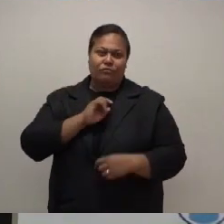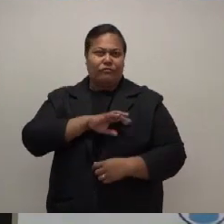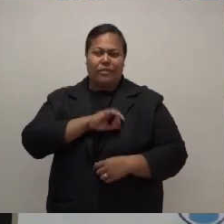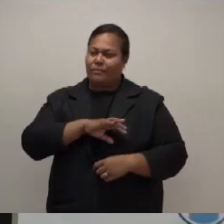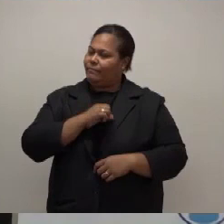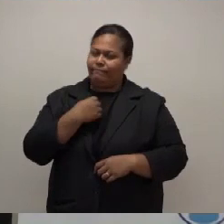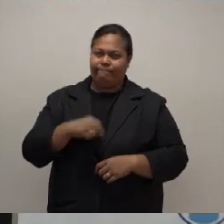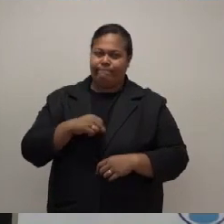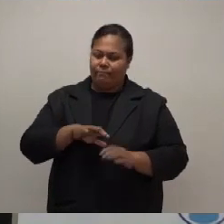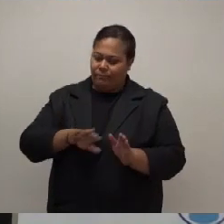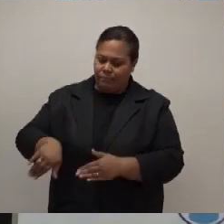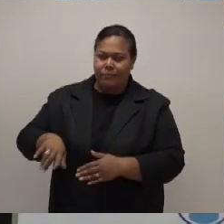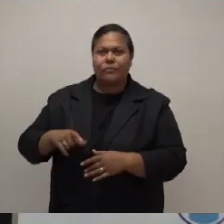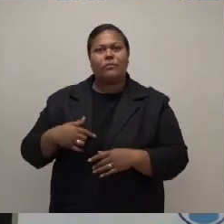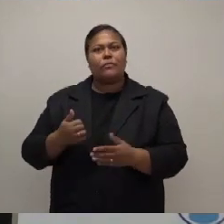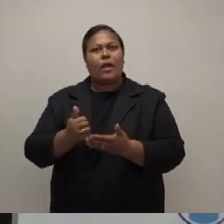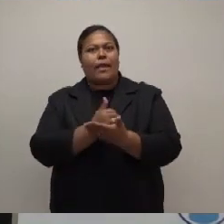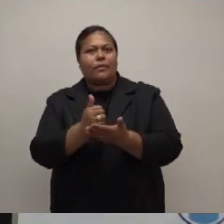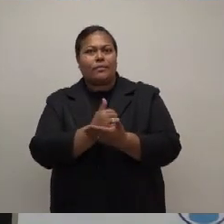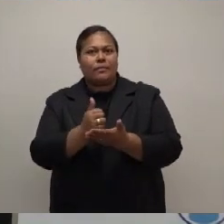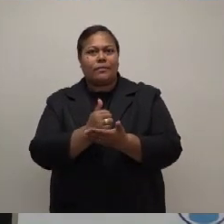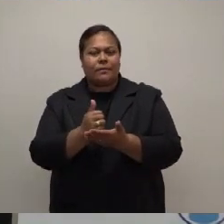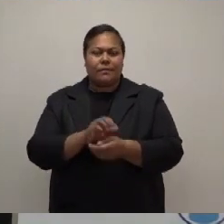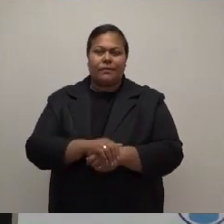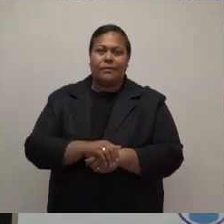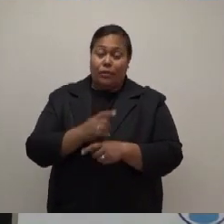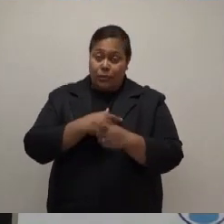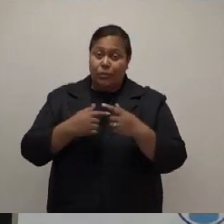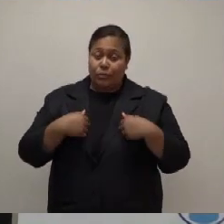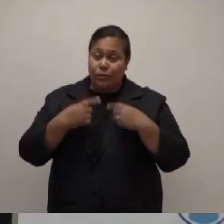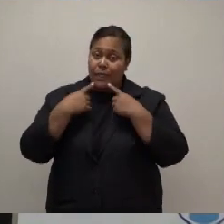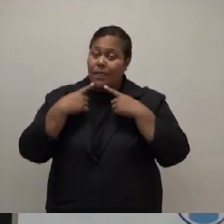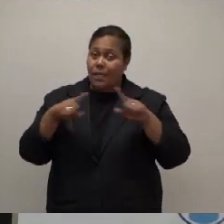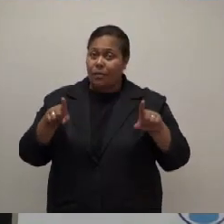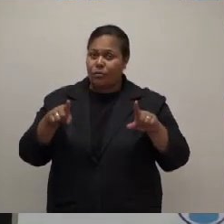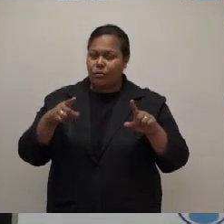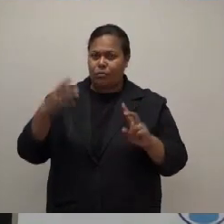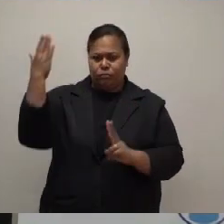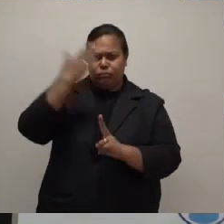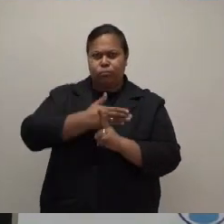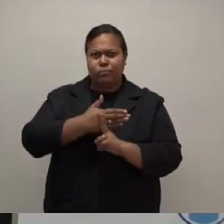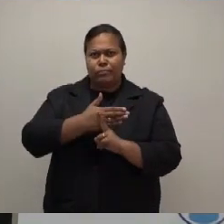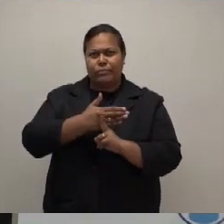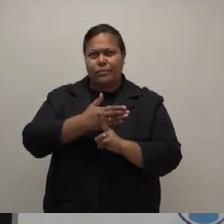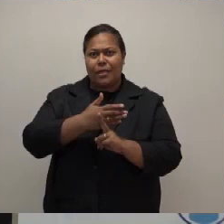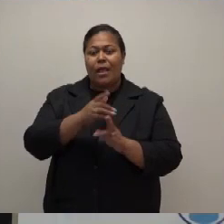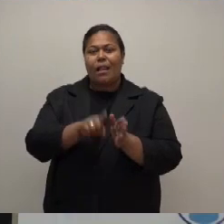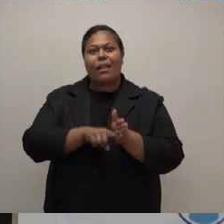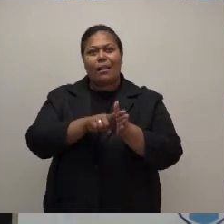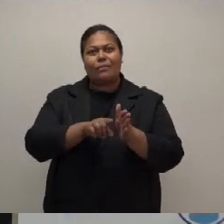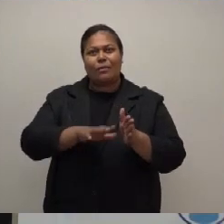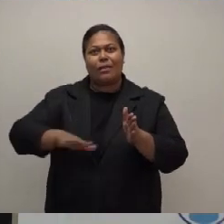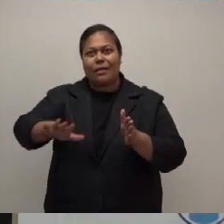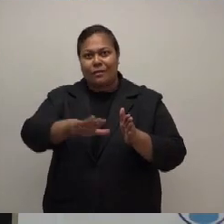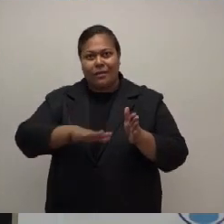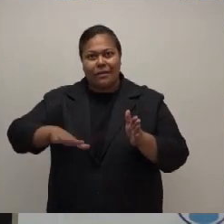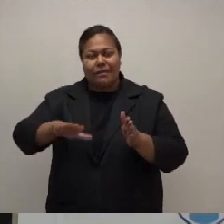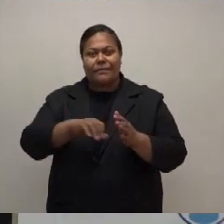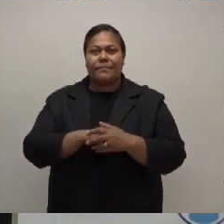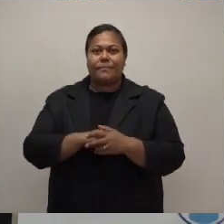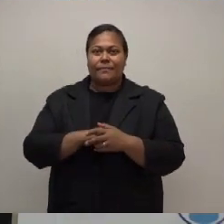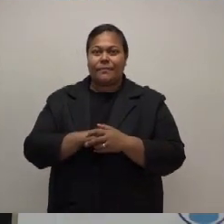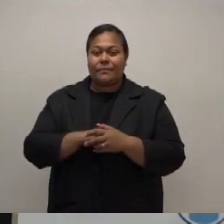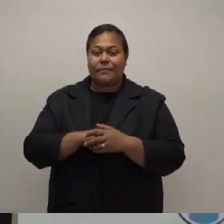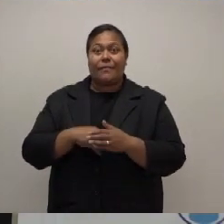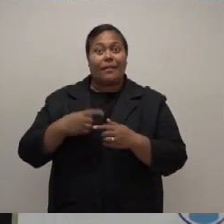in action. That same day, we announced the complete lockdown of the Lotoka area. In the coming